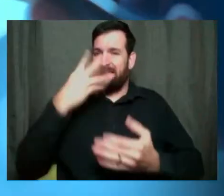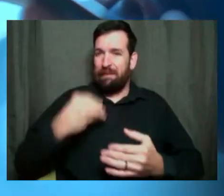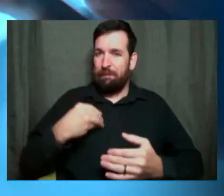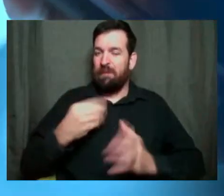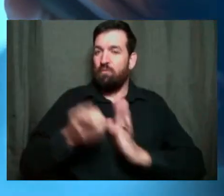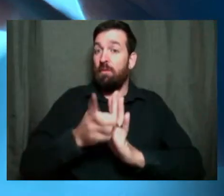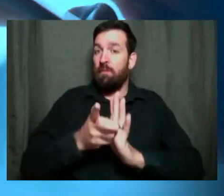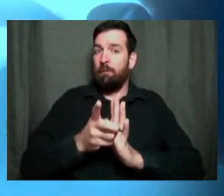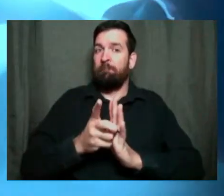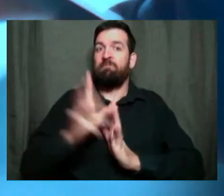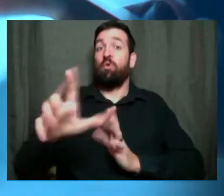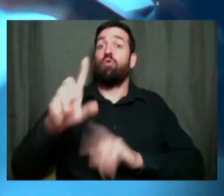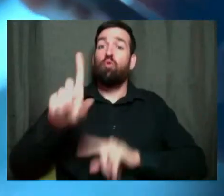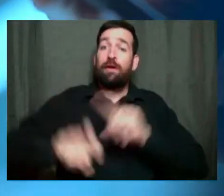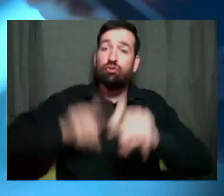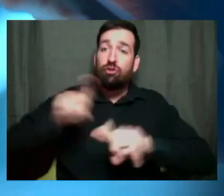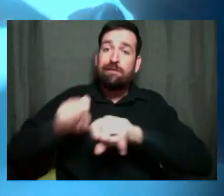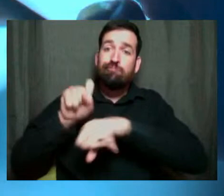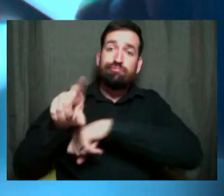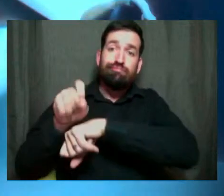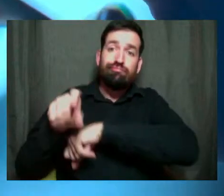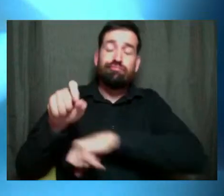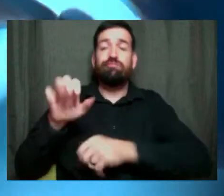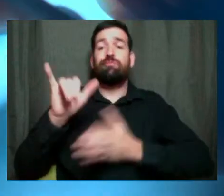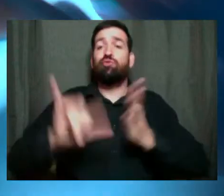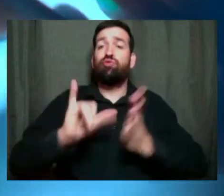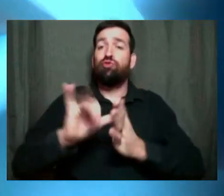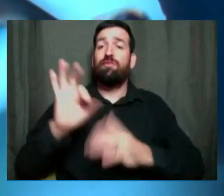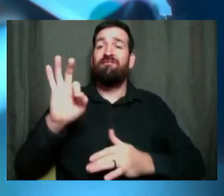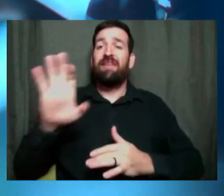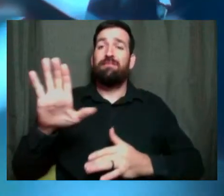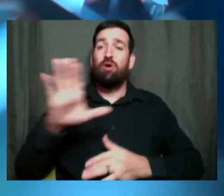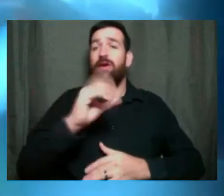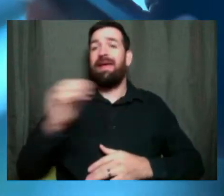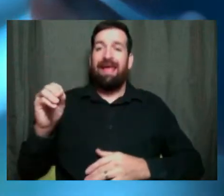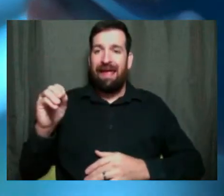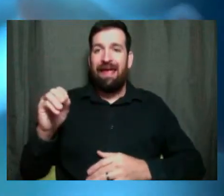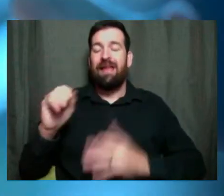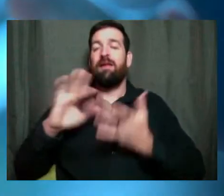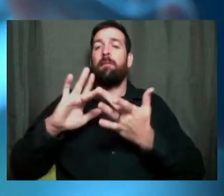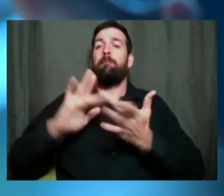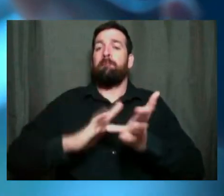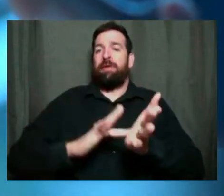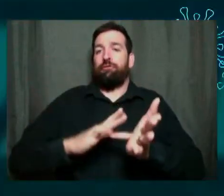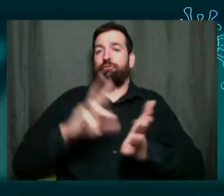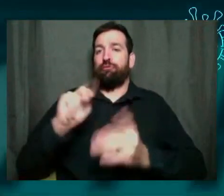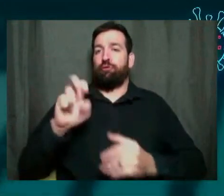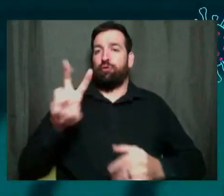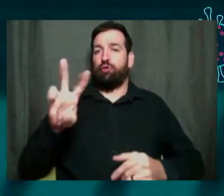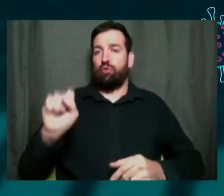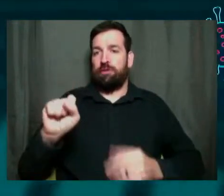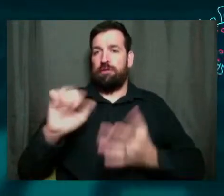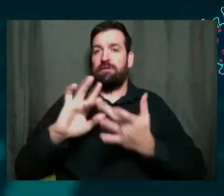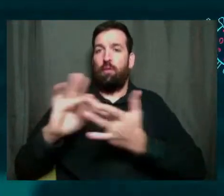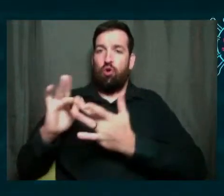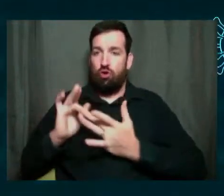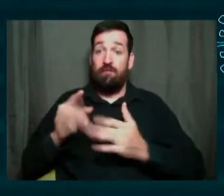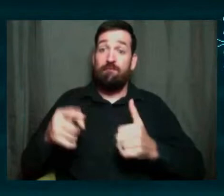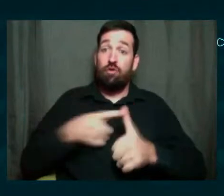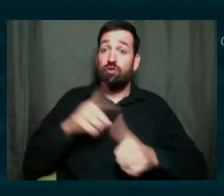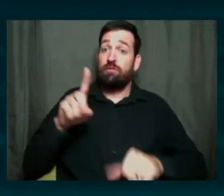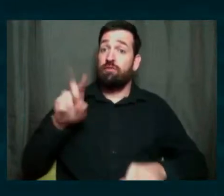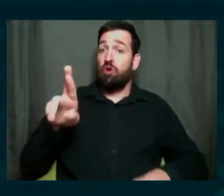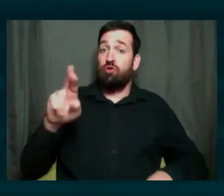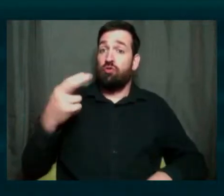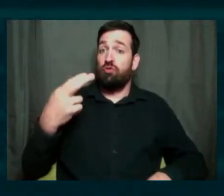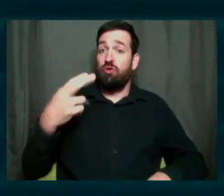questions sent in to us on YouTube, Facebook, and the Medical News Network. You can find links to those right there on your screen. But first, Dr. Hawkinson's off today.